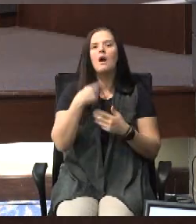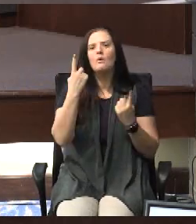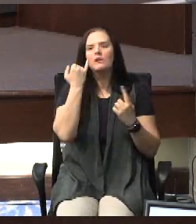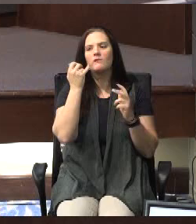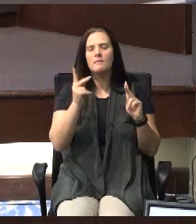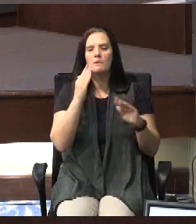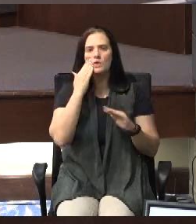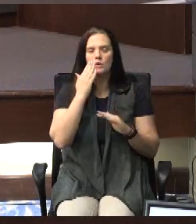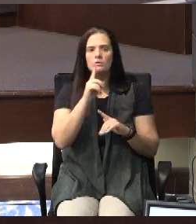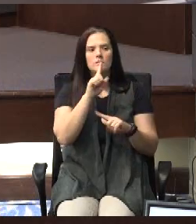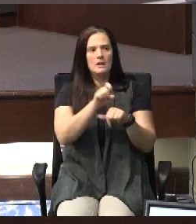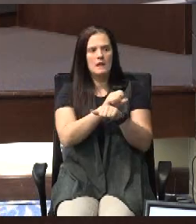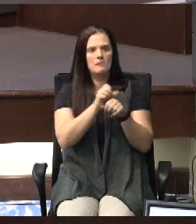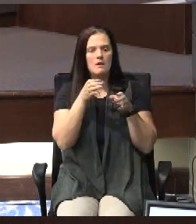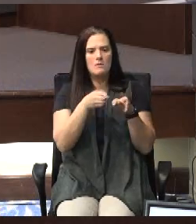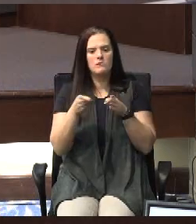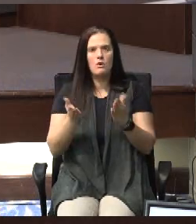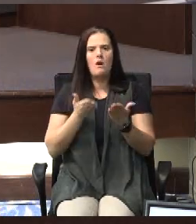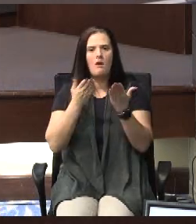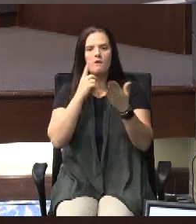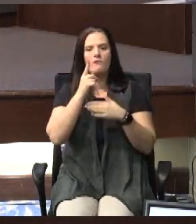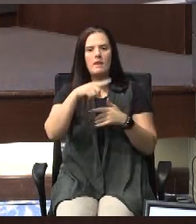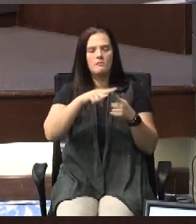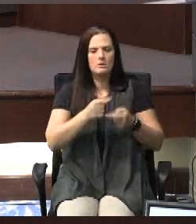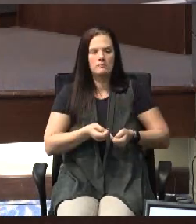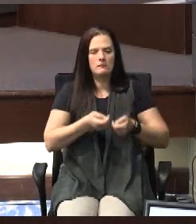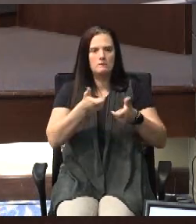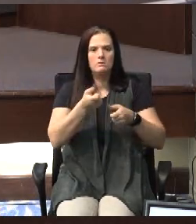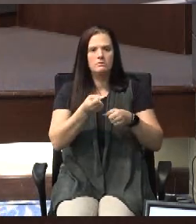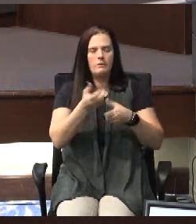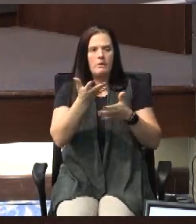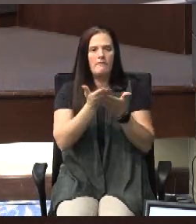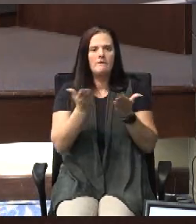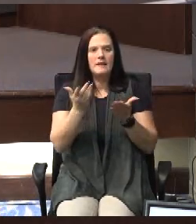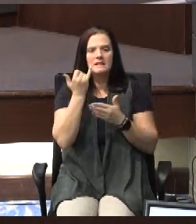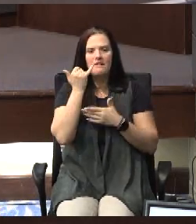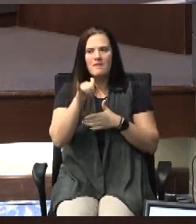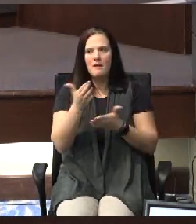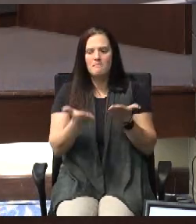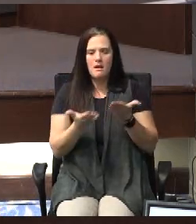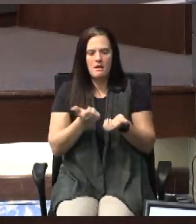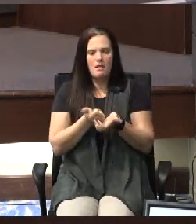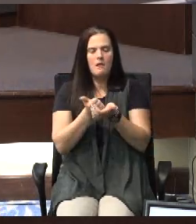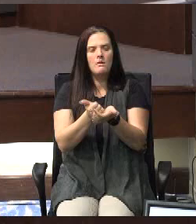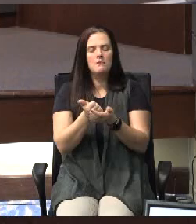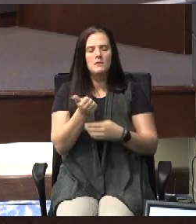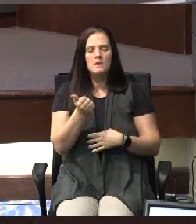folks knew the legitimate pathways that we're offering for them to get rid of things, if that might help